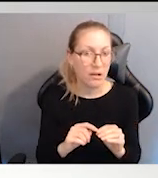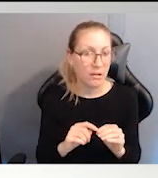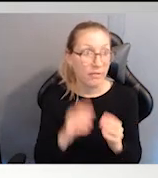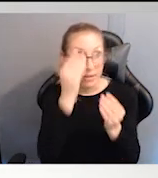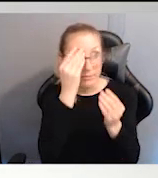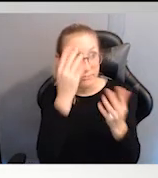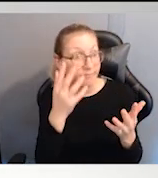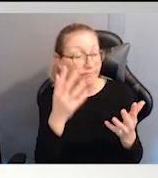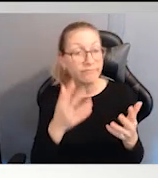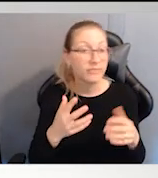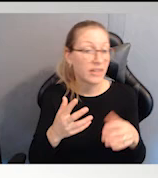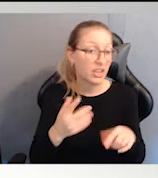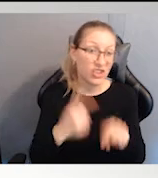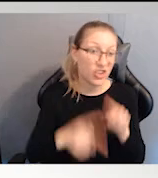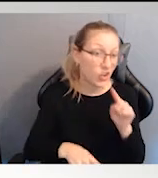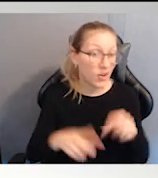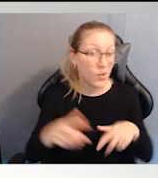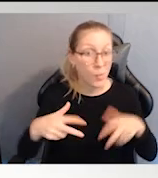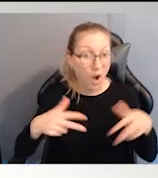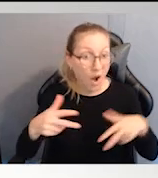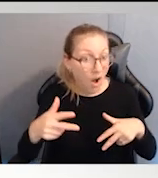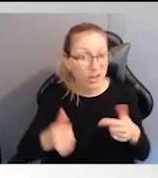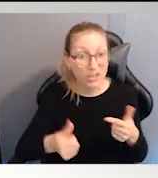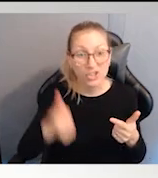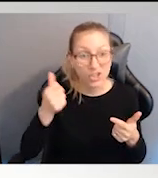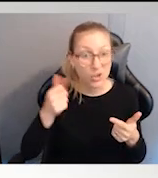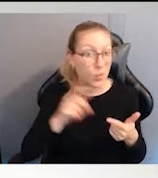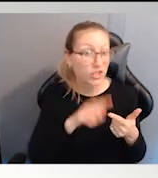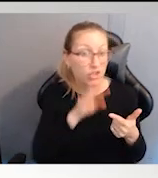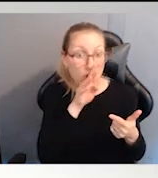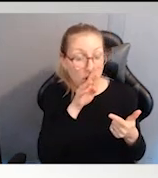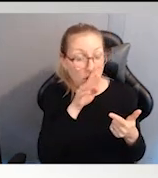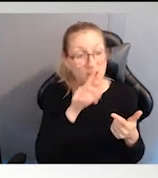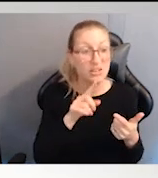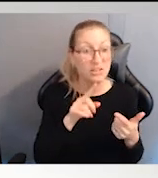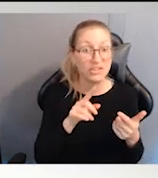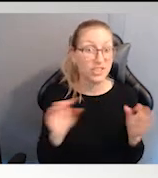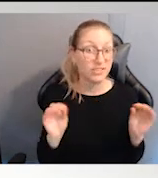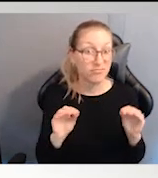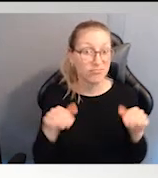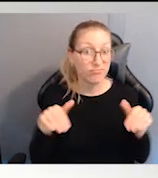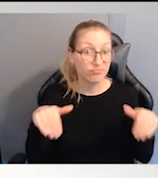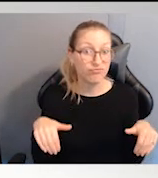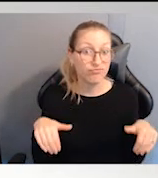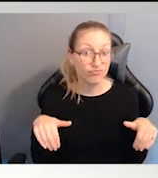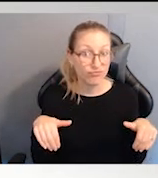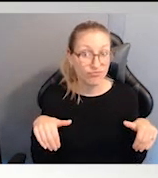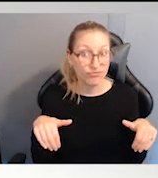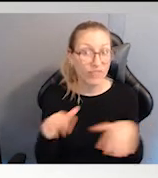she wouldn't walk, talk, she would be nothing, and get used to a whole different life.